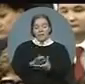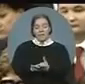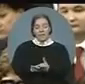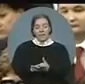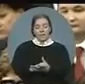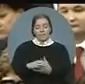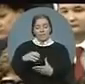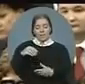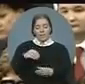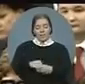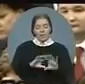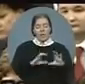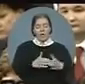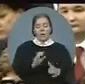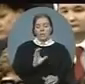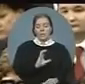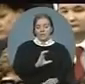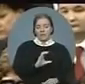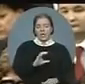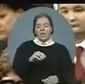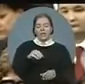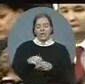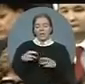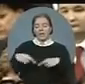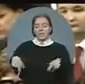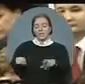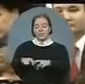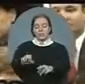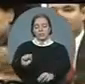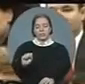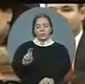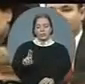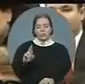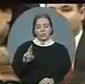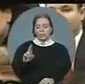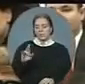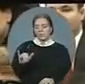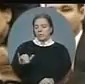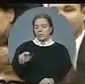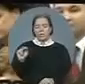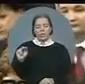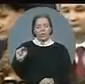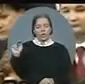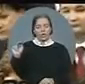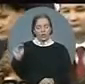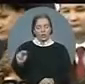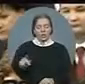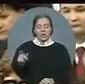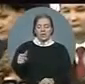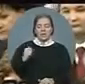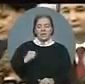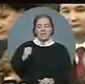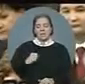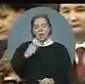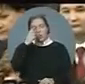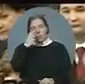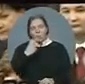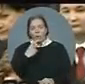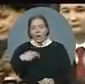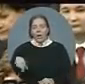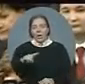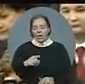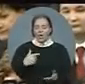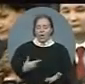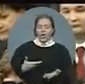of the opposition would have us believe that Chuck Kahneman was offered a bribe that went on national television to deny it ever happened.